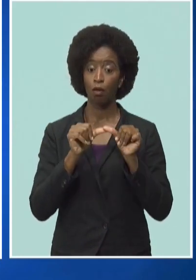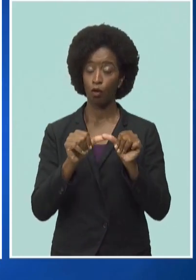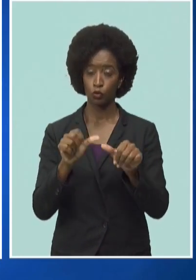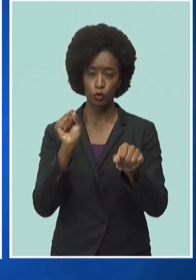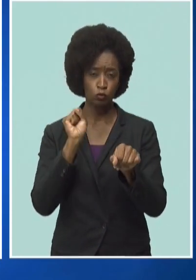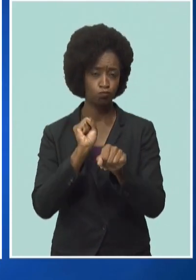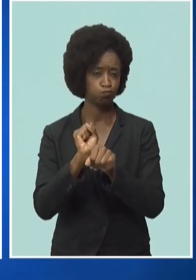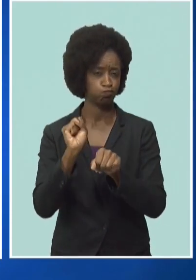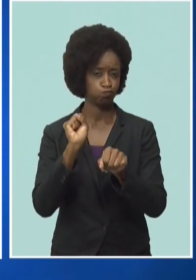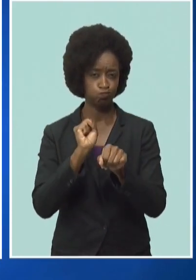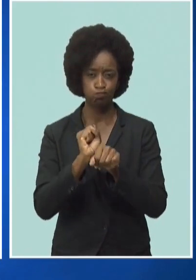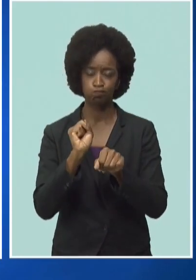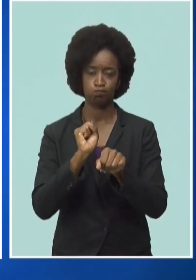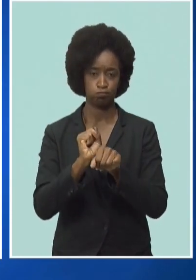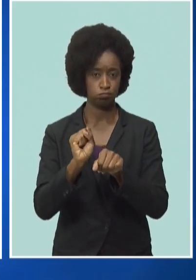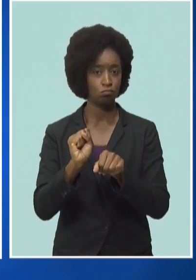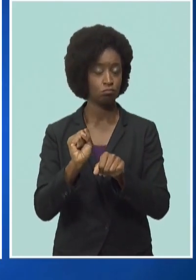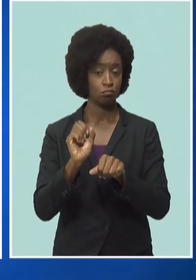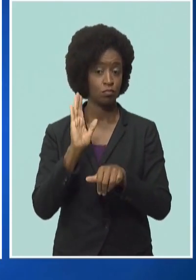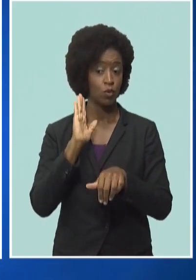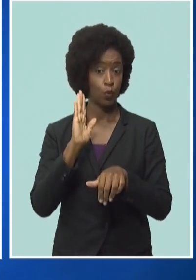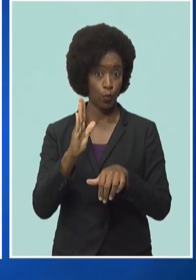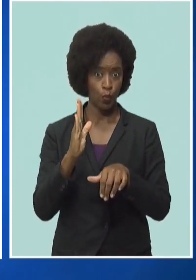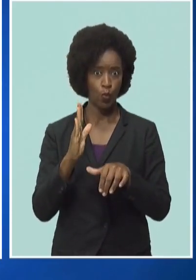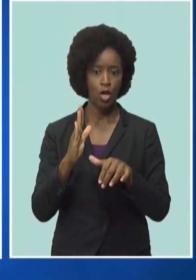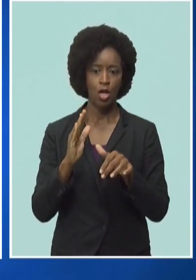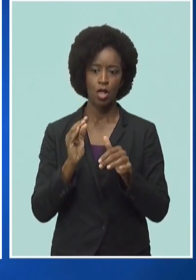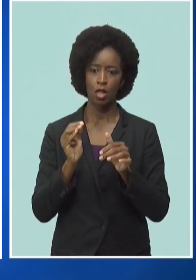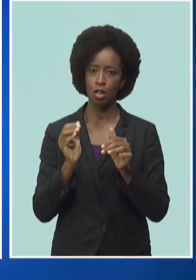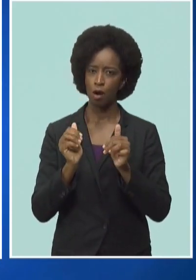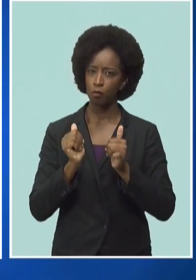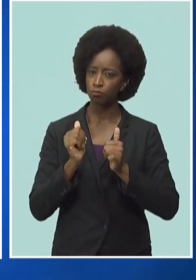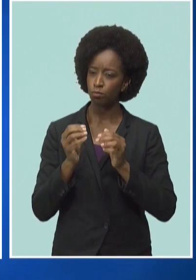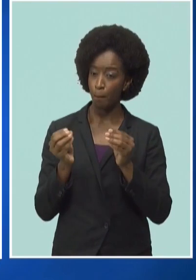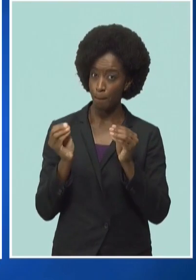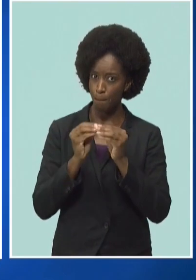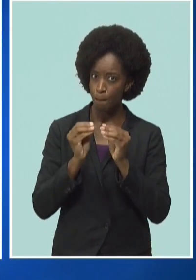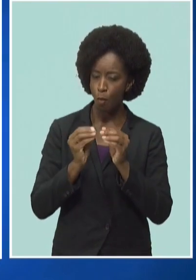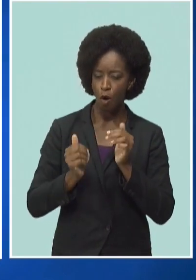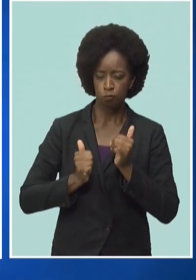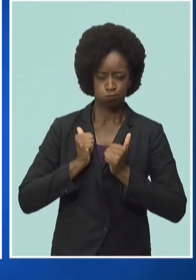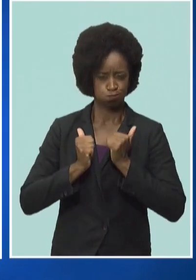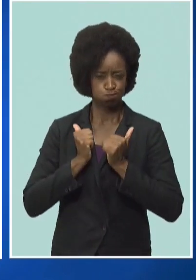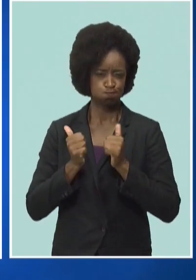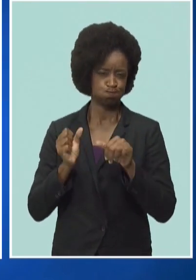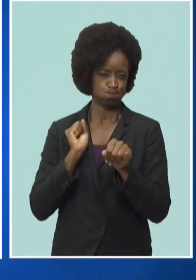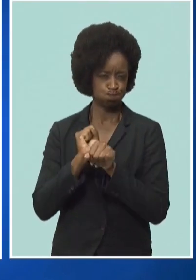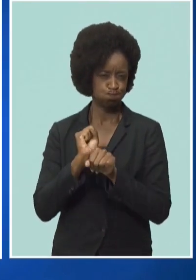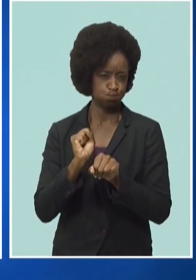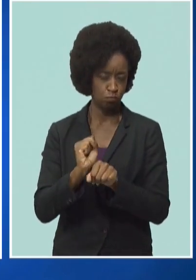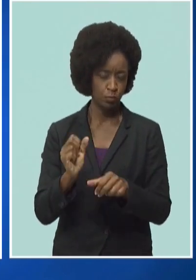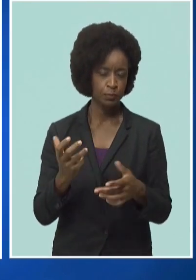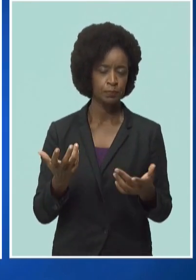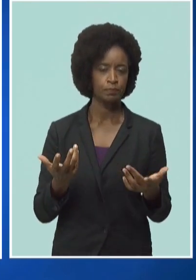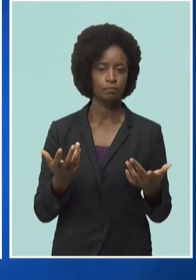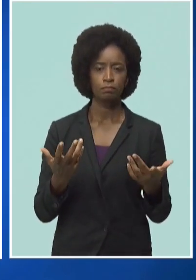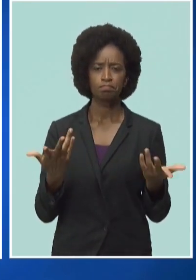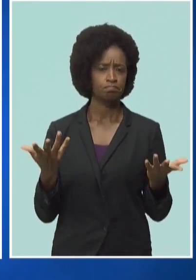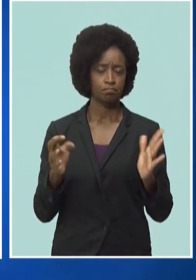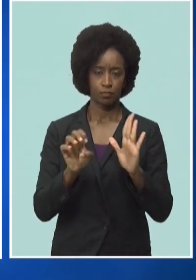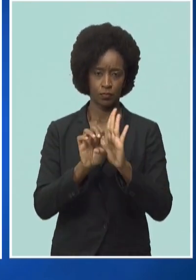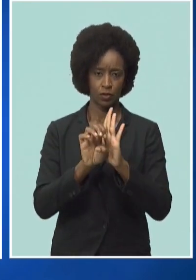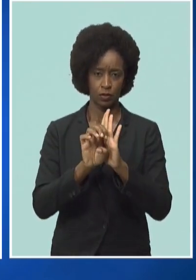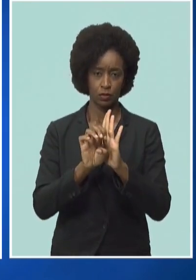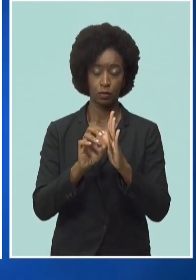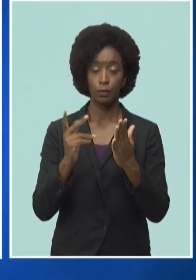up in a few weeks. And what do I mean by that? There are a number of programs, existing programs, that we are going to be scaling